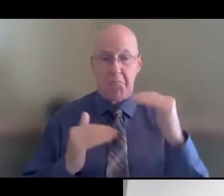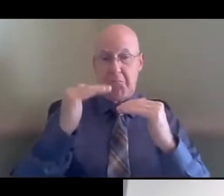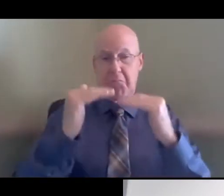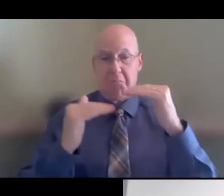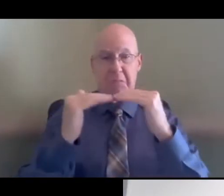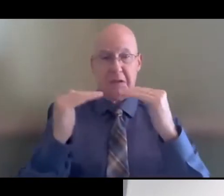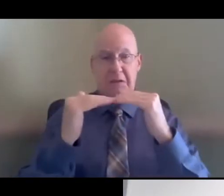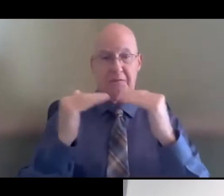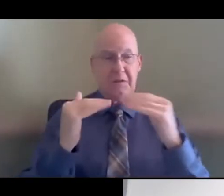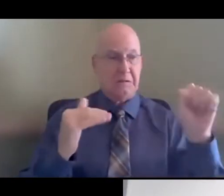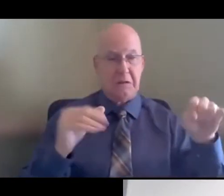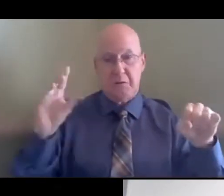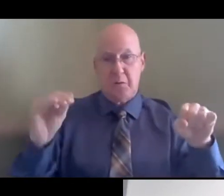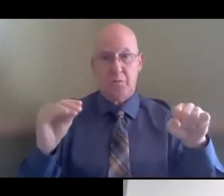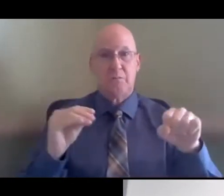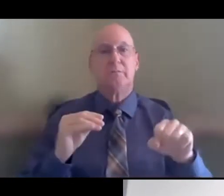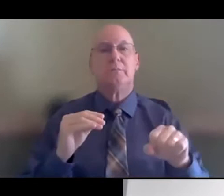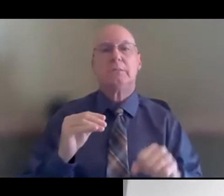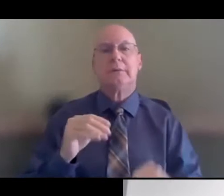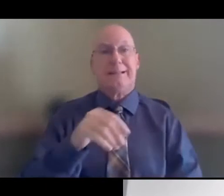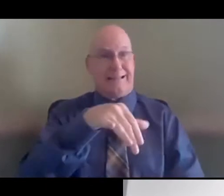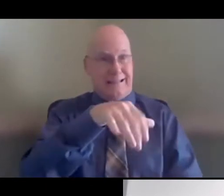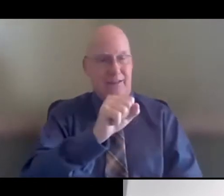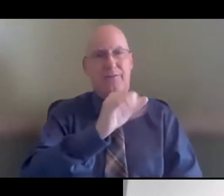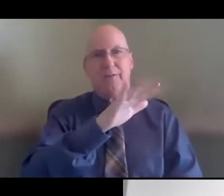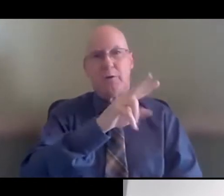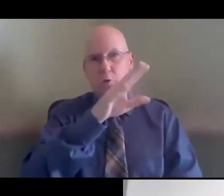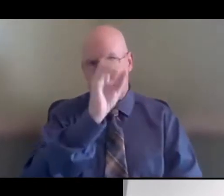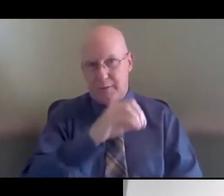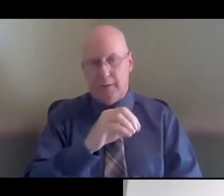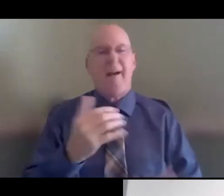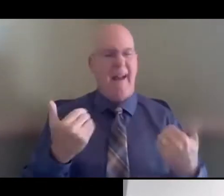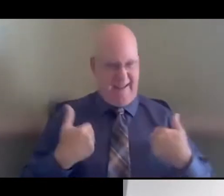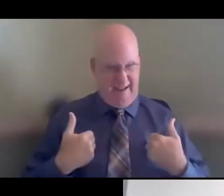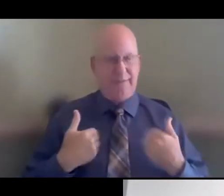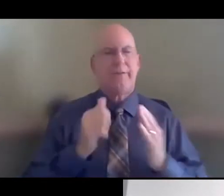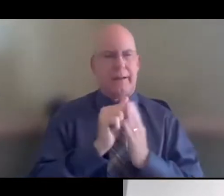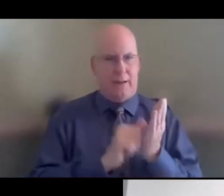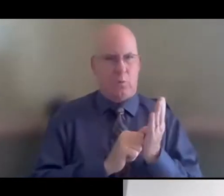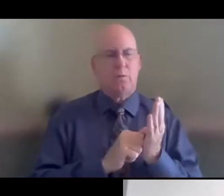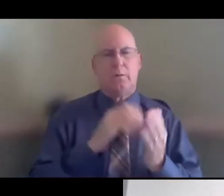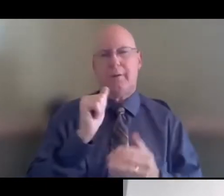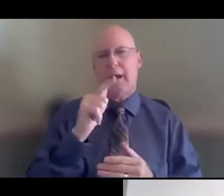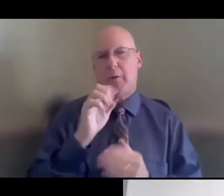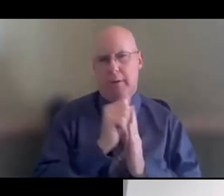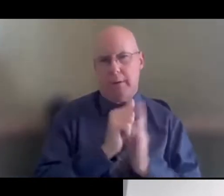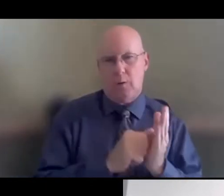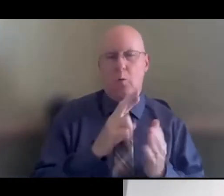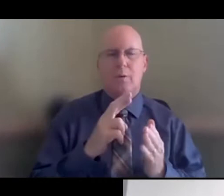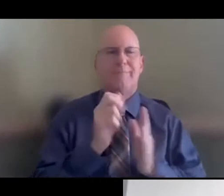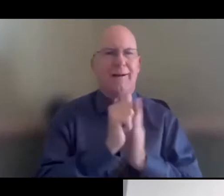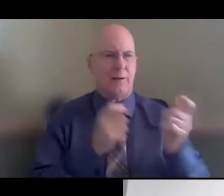is really interesting. So 52% saying yes, they are either a current ABLE United account holder or an account administrator, and